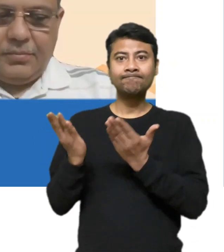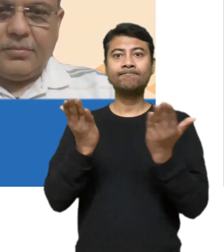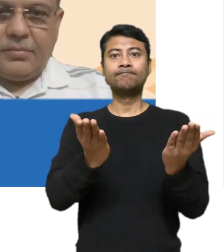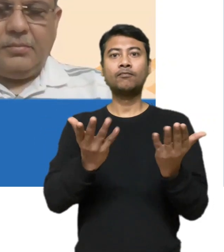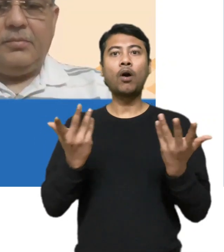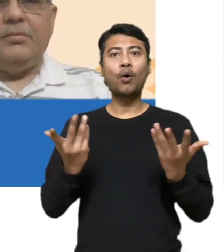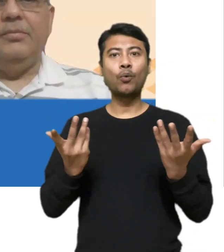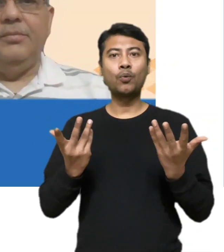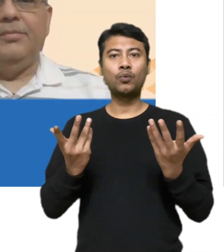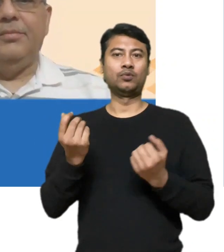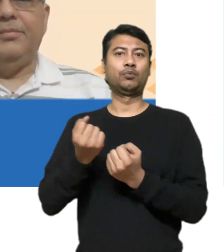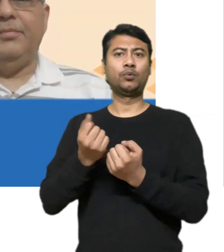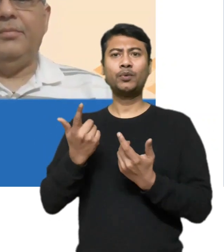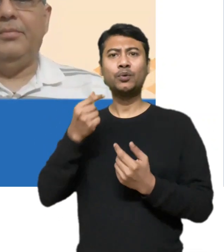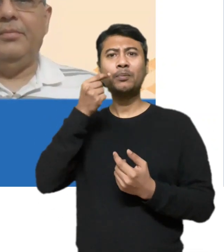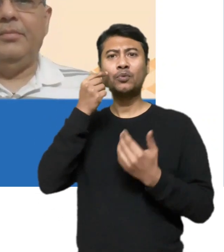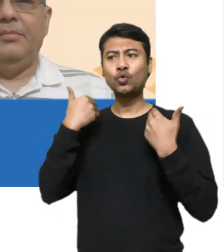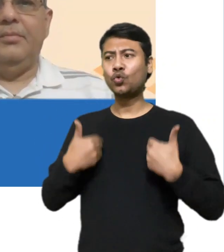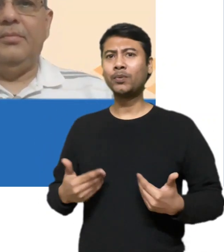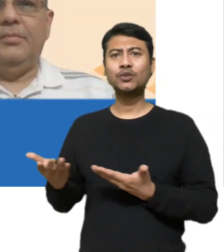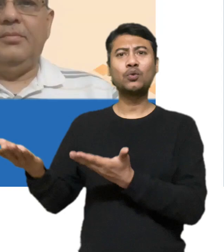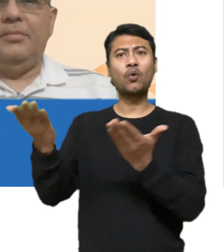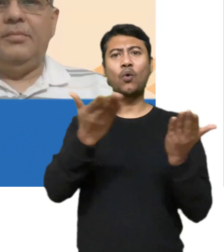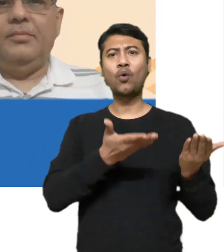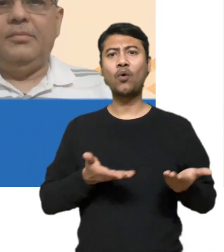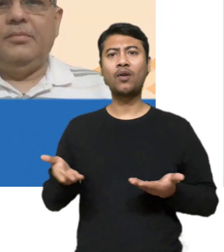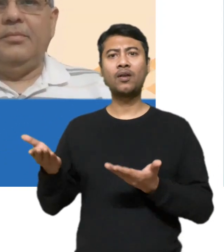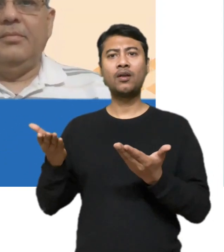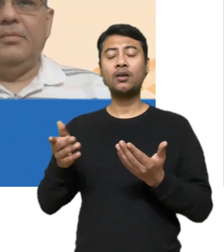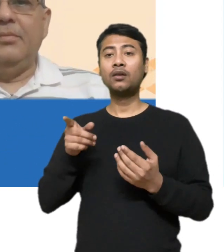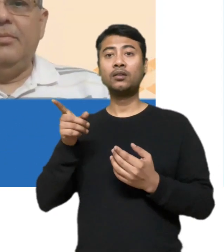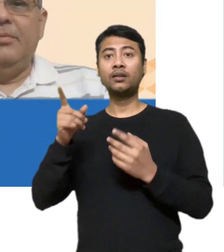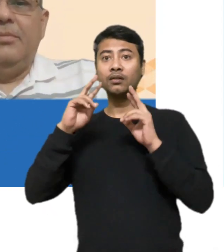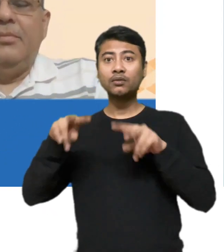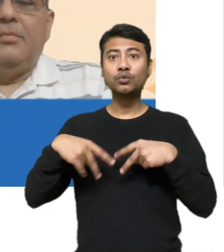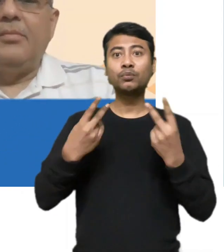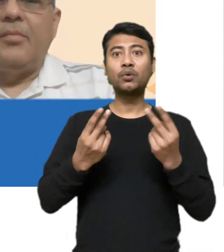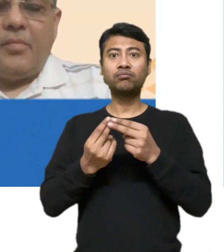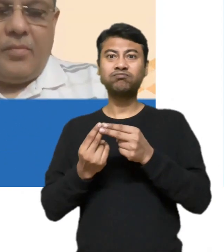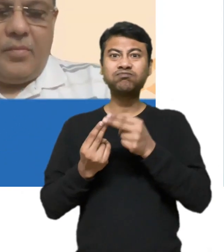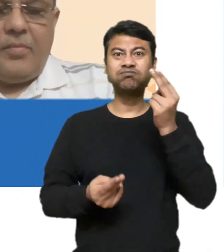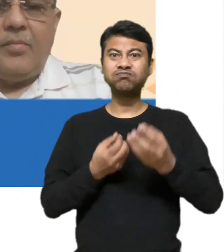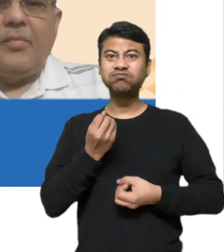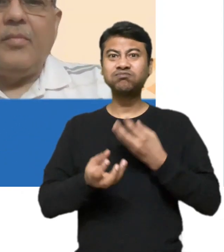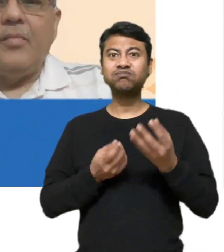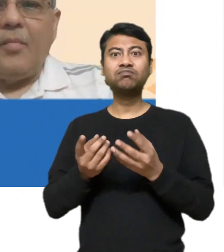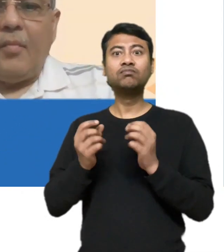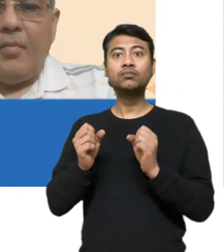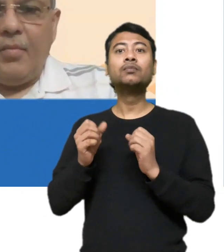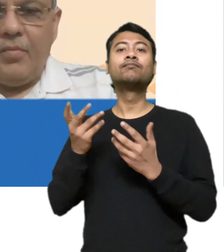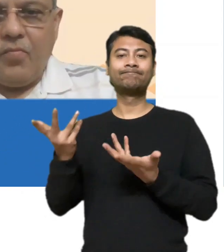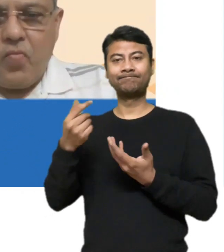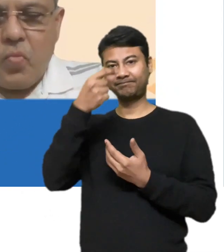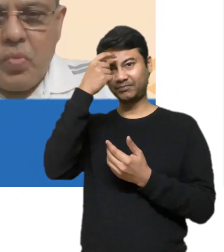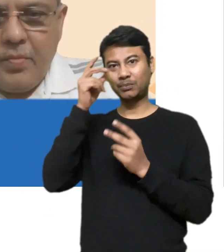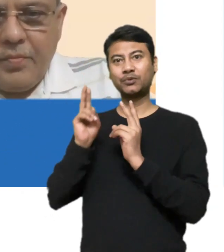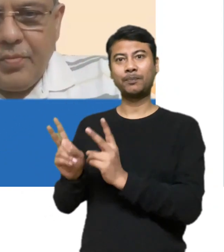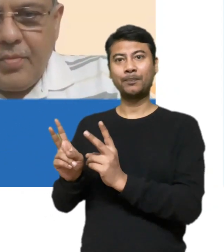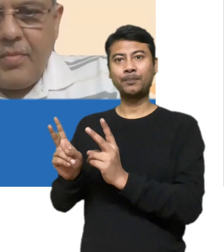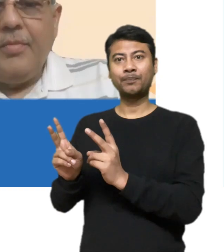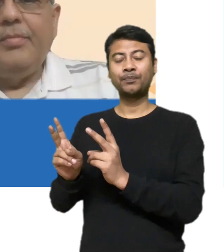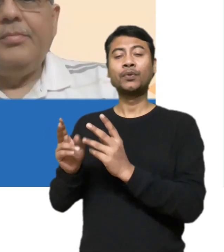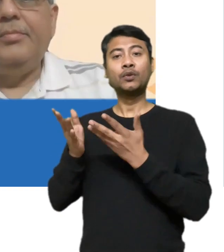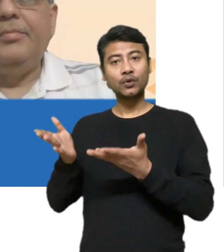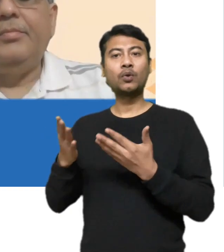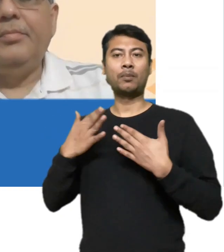humanity. But if we are not able to speak, we have a problem. So I went through my journey, etc. I returned